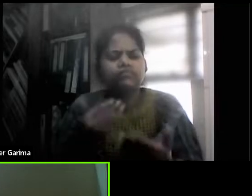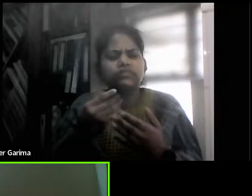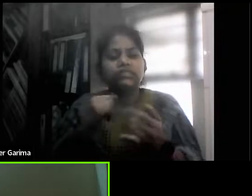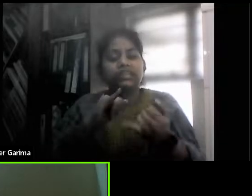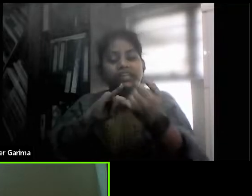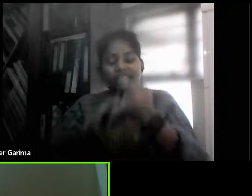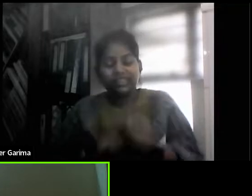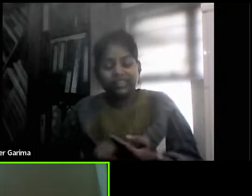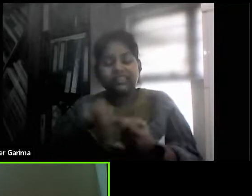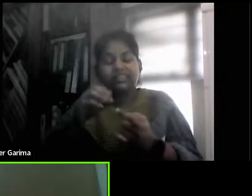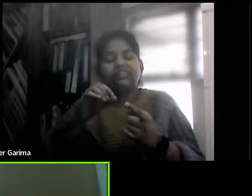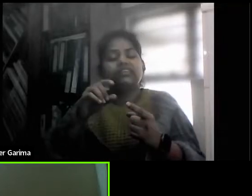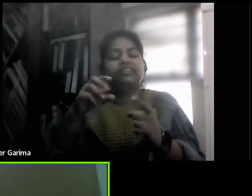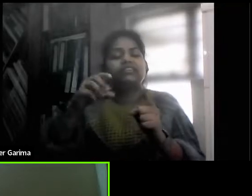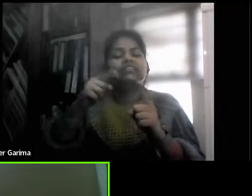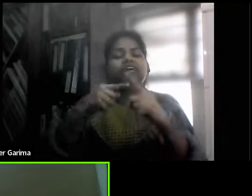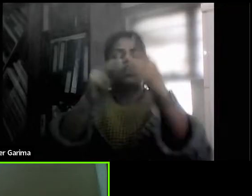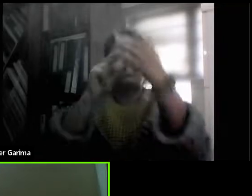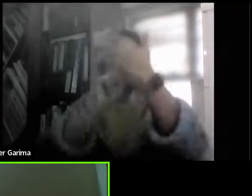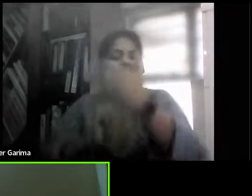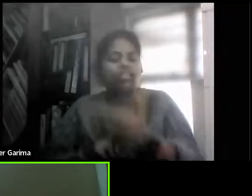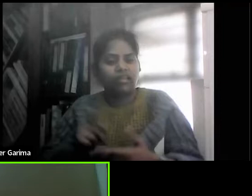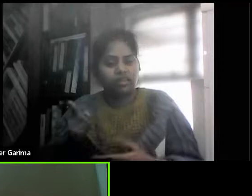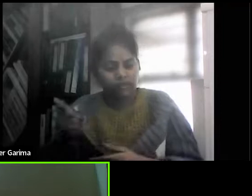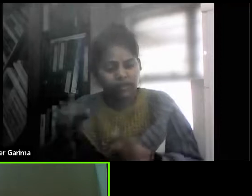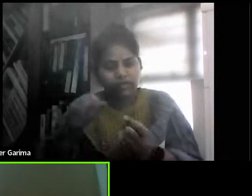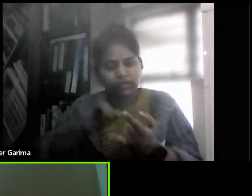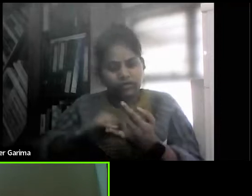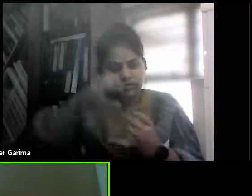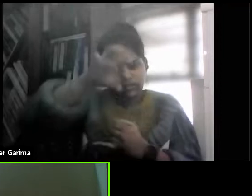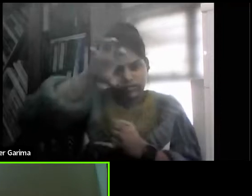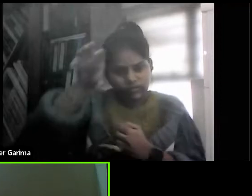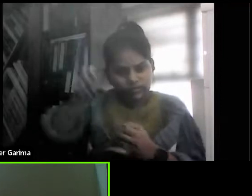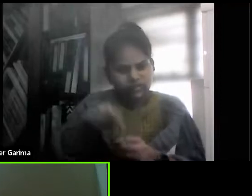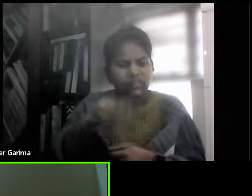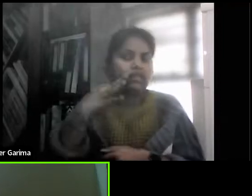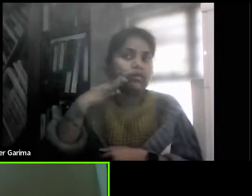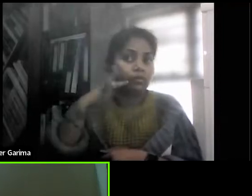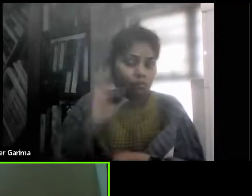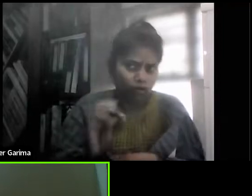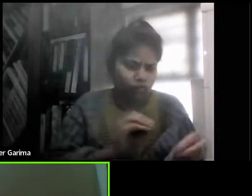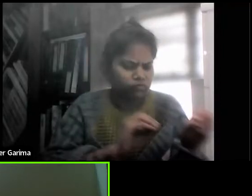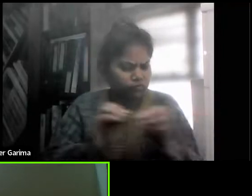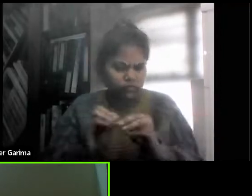Nadu. Once again, they came together. They started another very important movement in